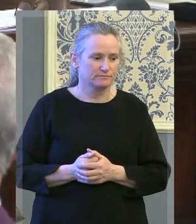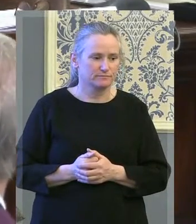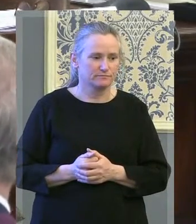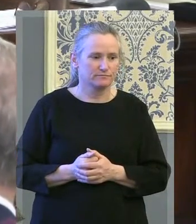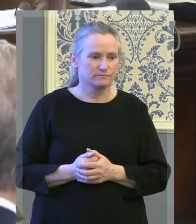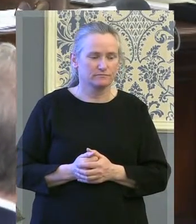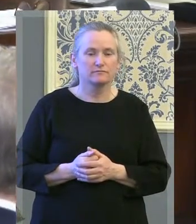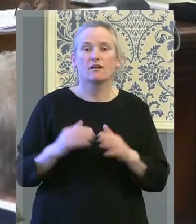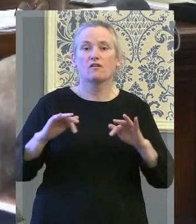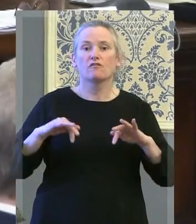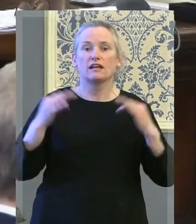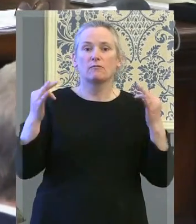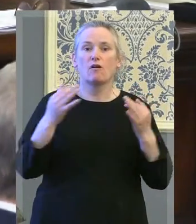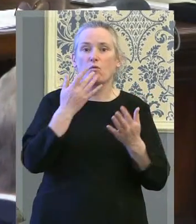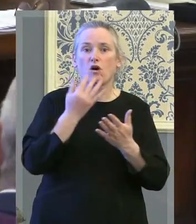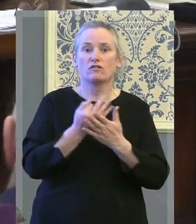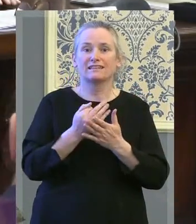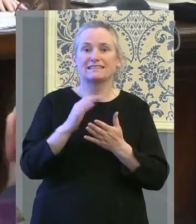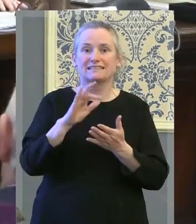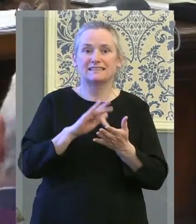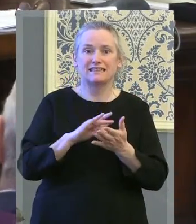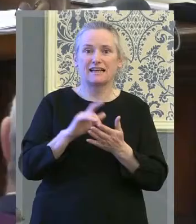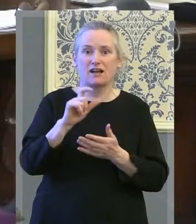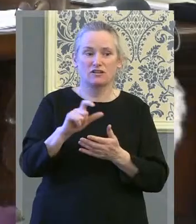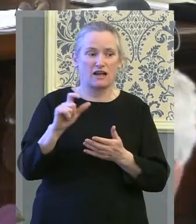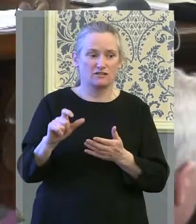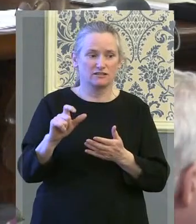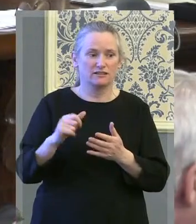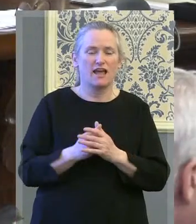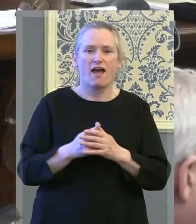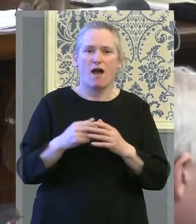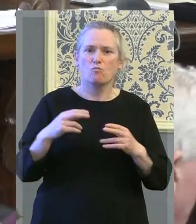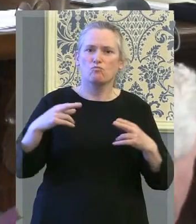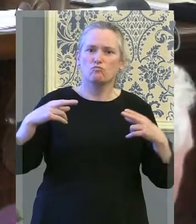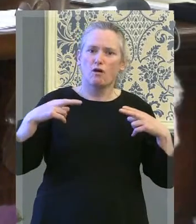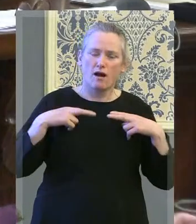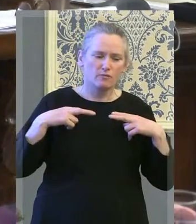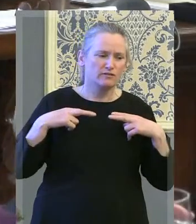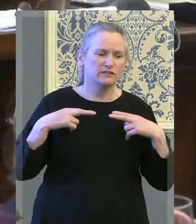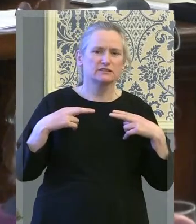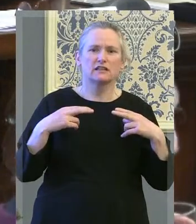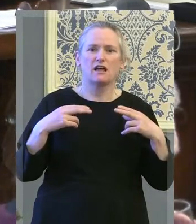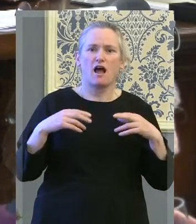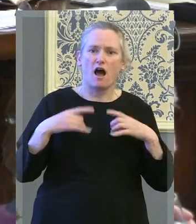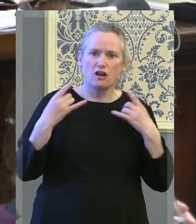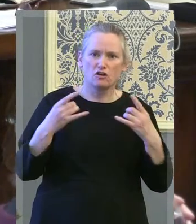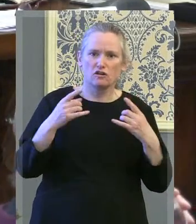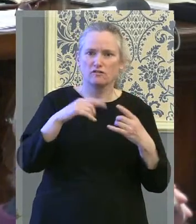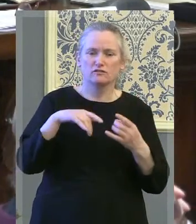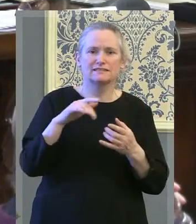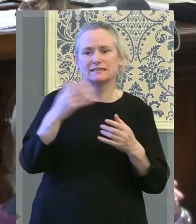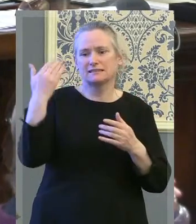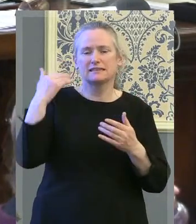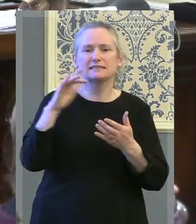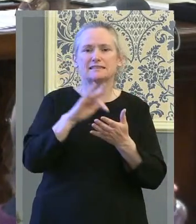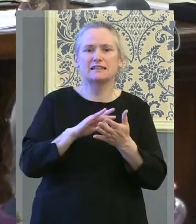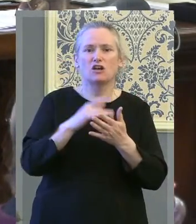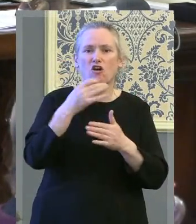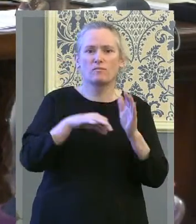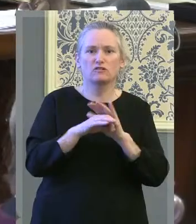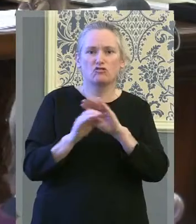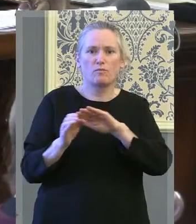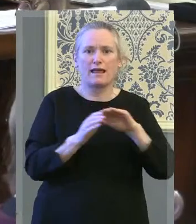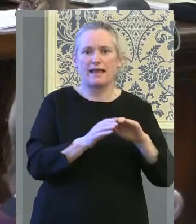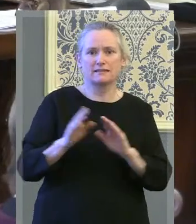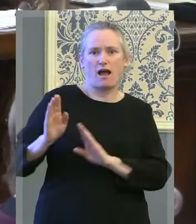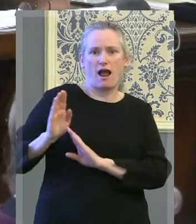The freedom of Waterford City and County has been a coveted privilege and honour since civic government replaced military governors back